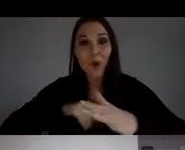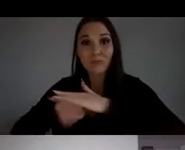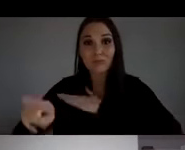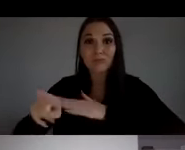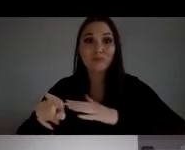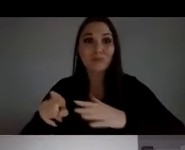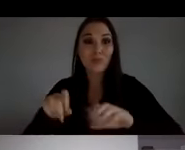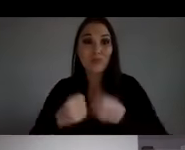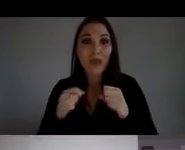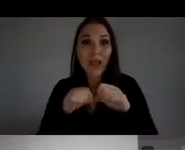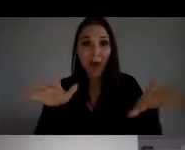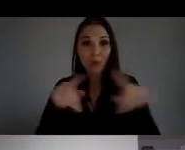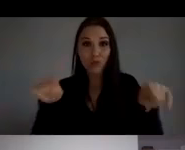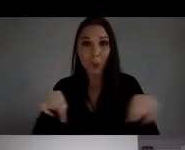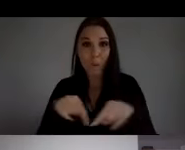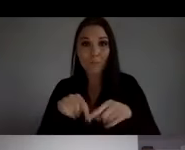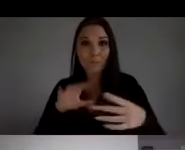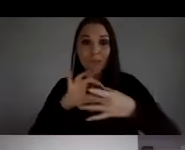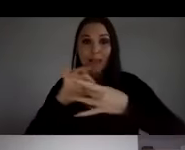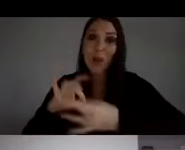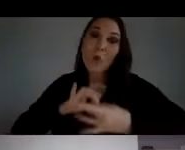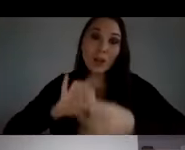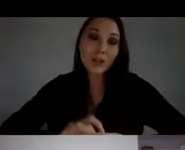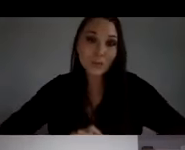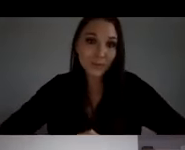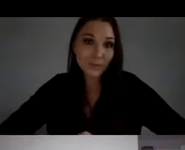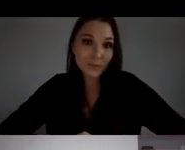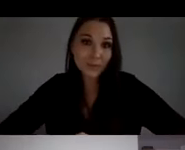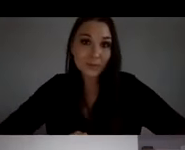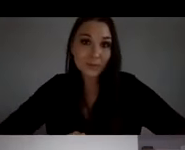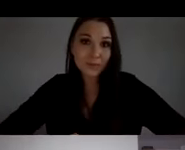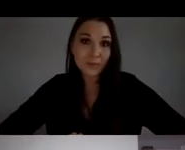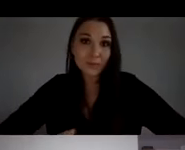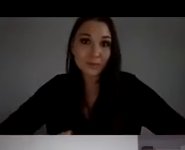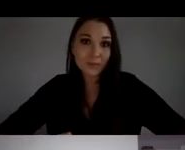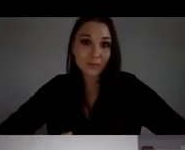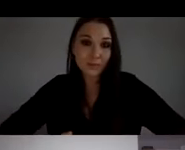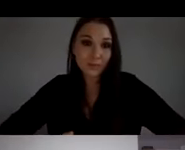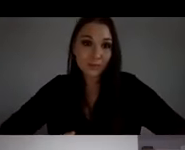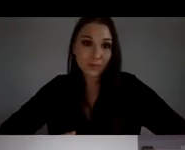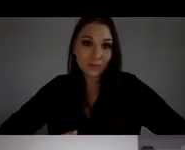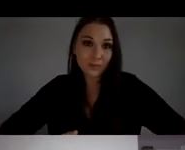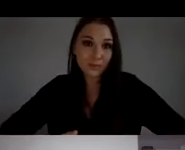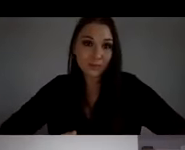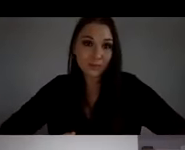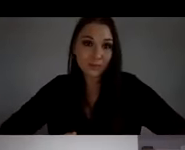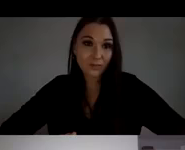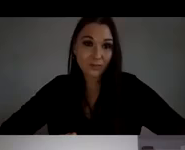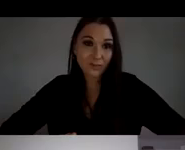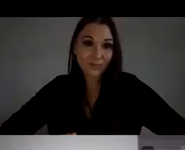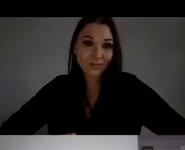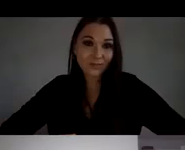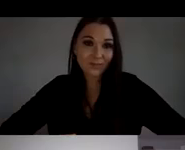our breakout room from the audience? If you want to type them into chat, we can answer them live.